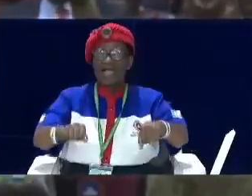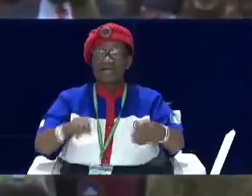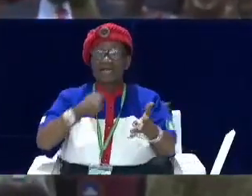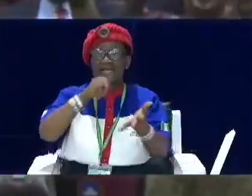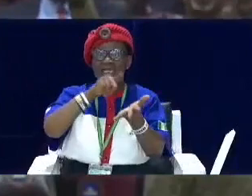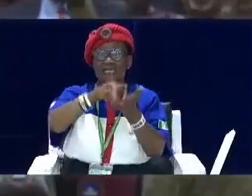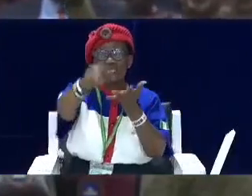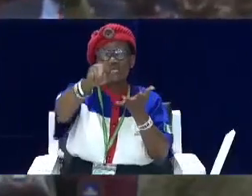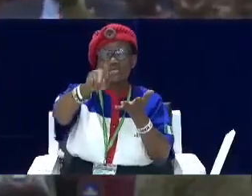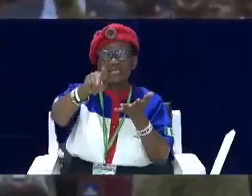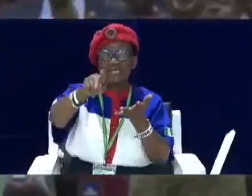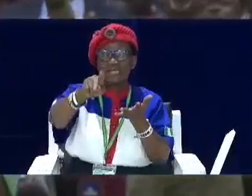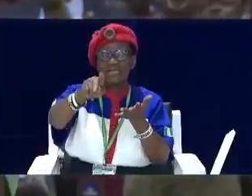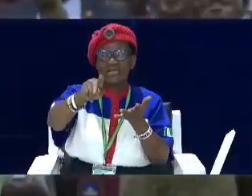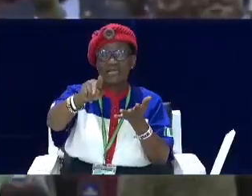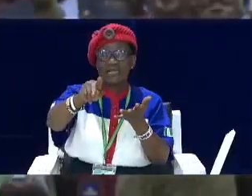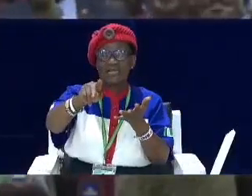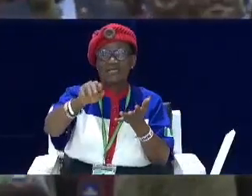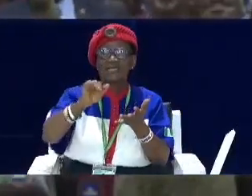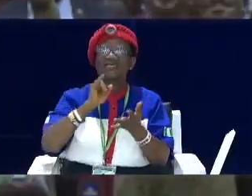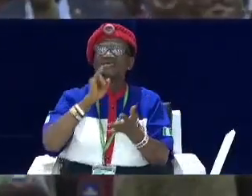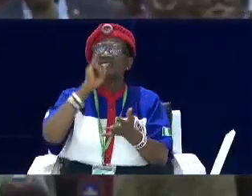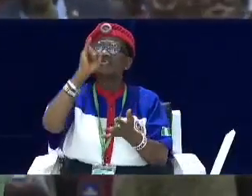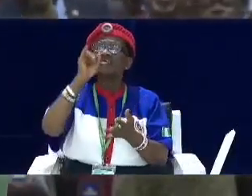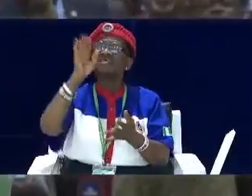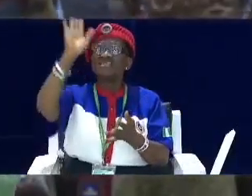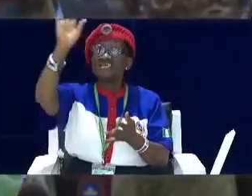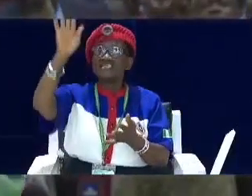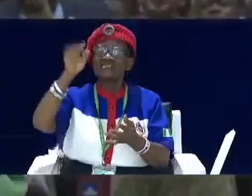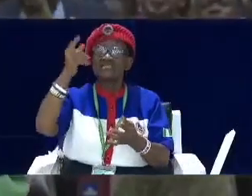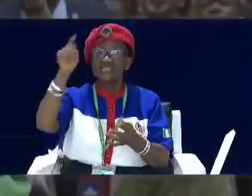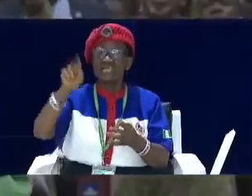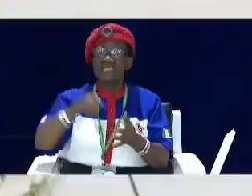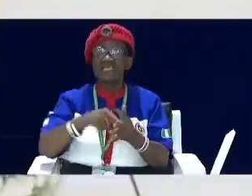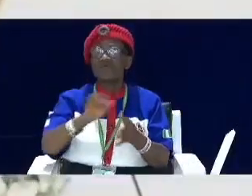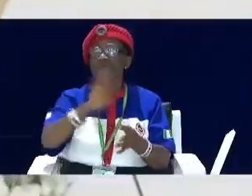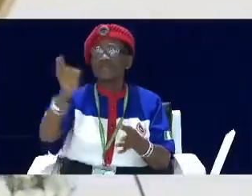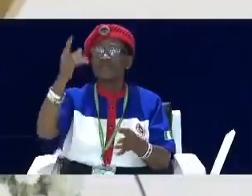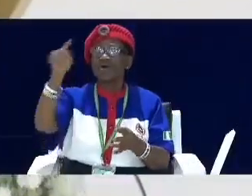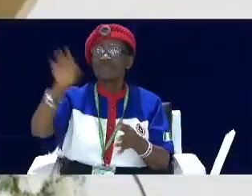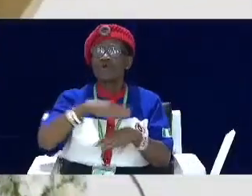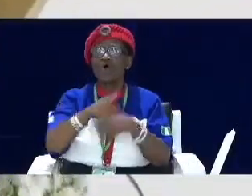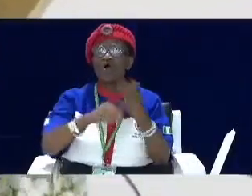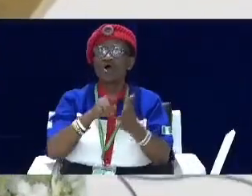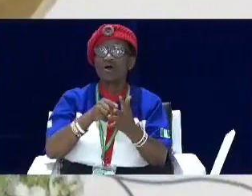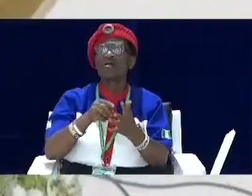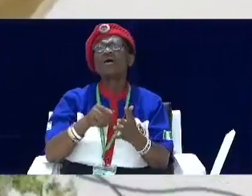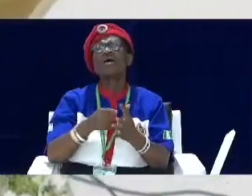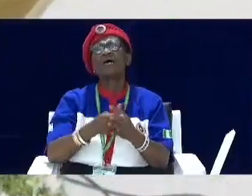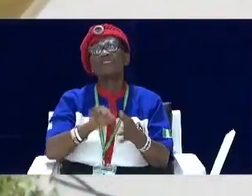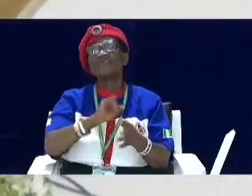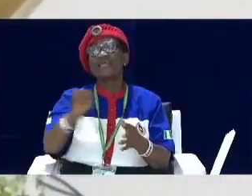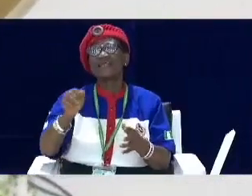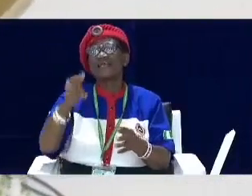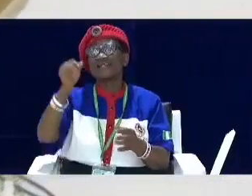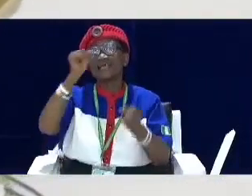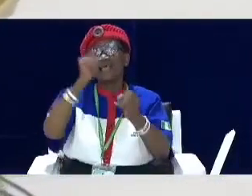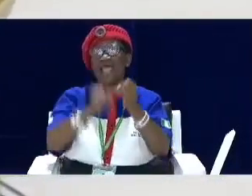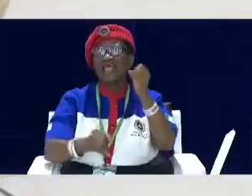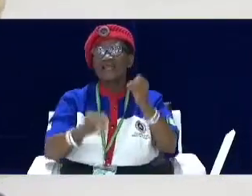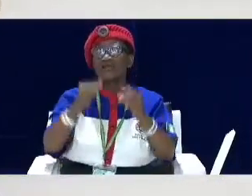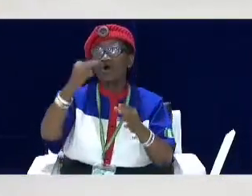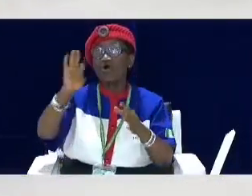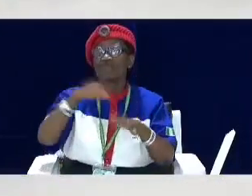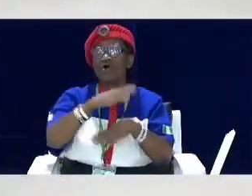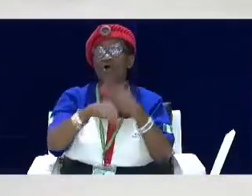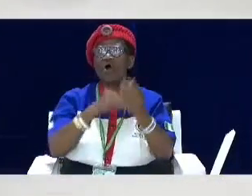pa. He's the beginning of all beginnings. Ó ní ìbẹ̀rẹ̀ ohun gbogbo. The end of all endings. Àti òpin